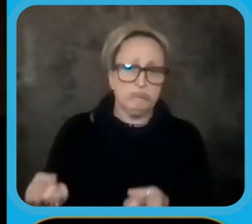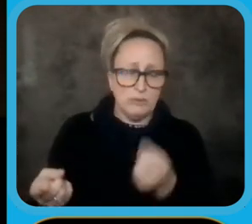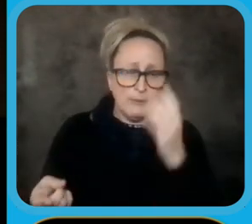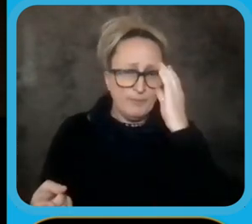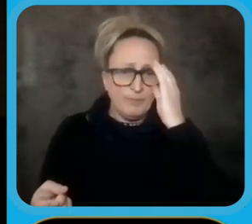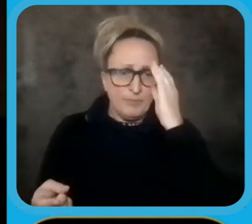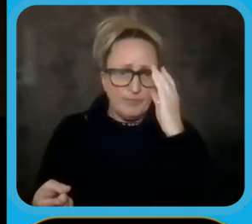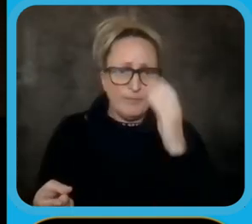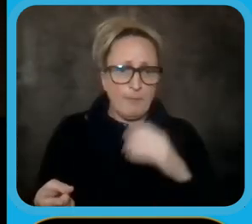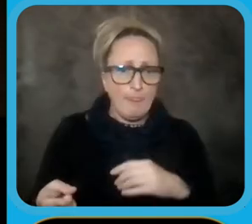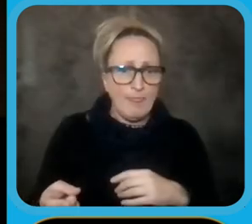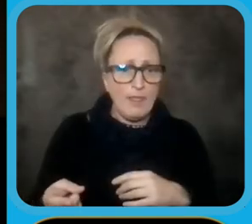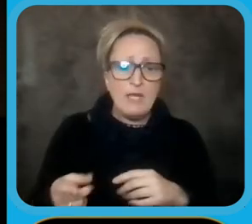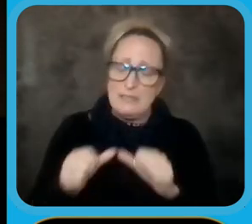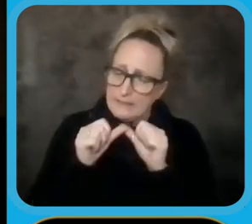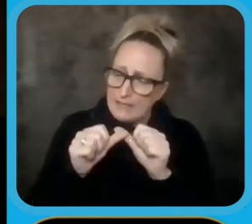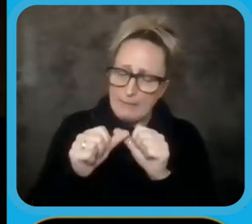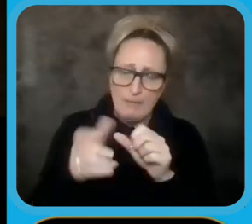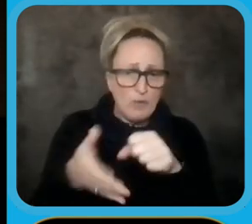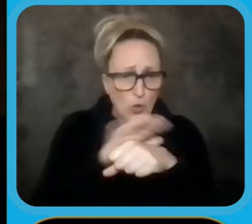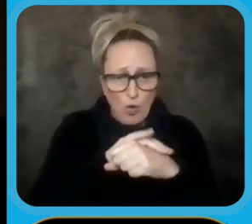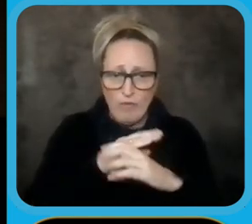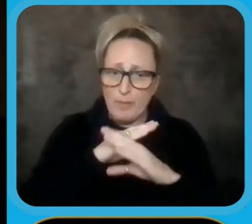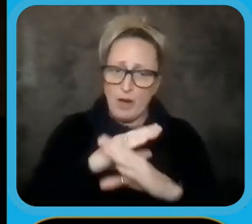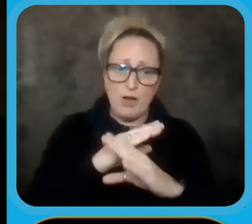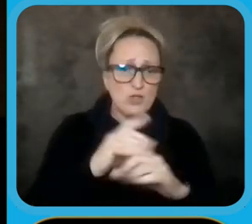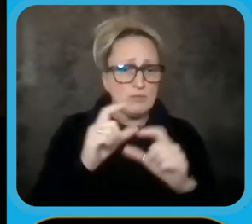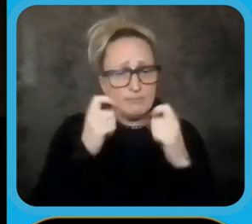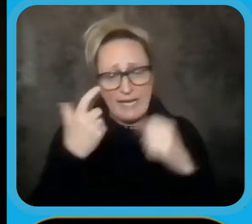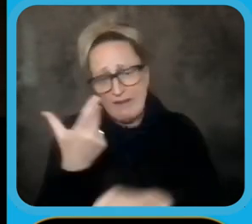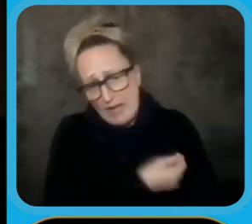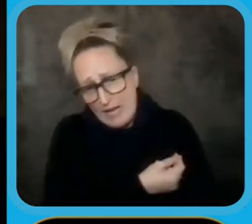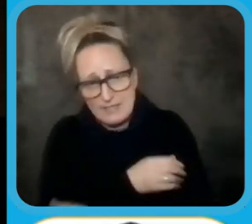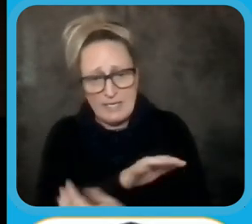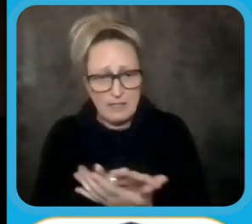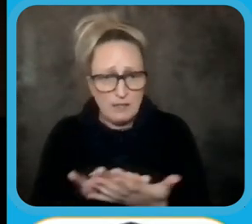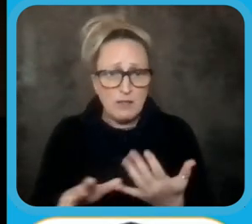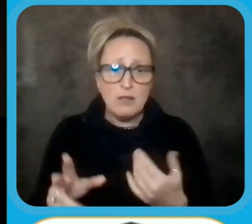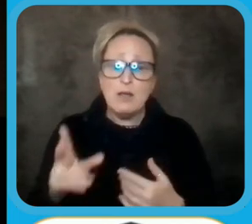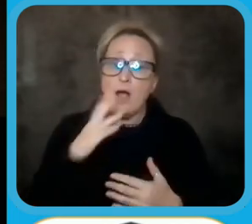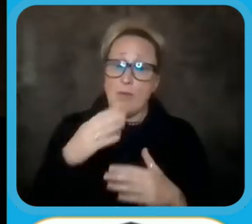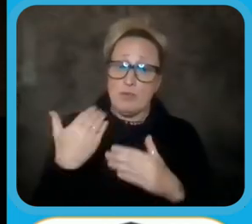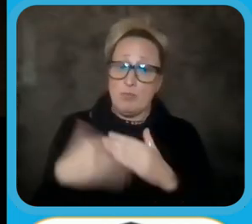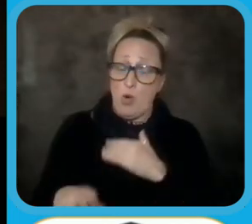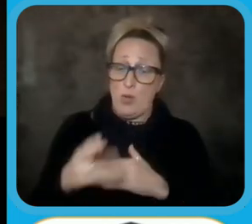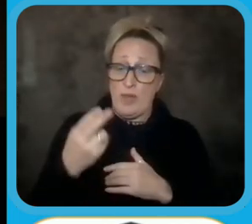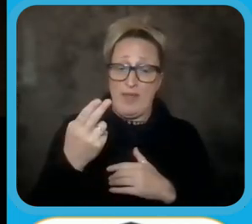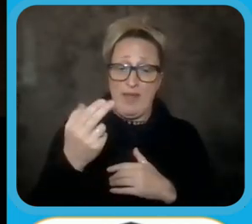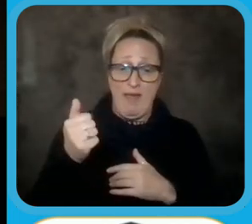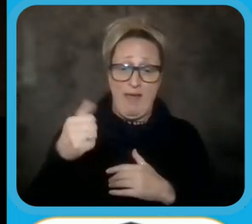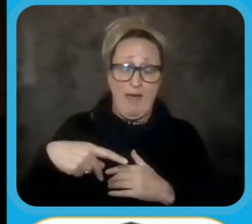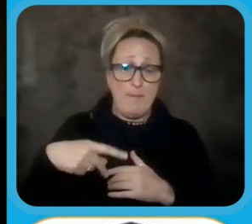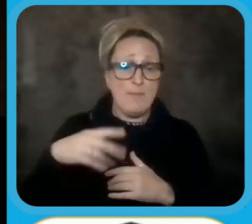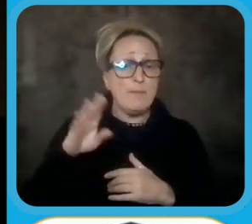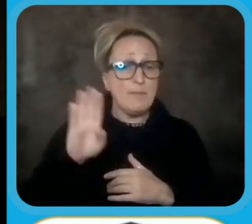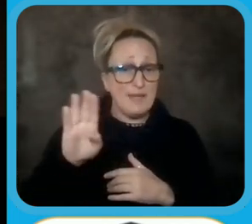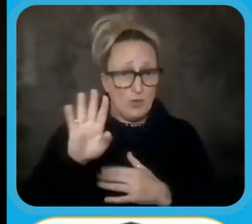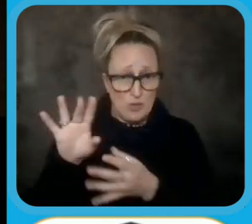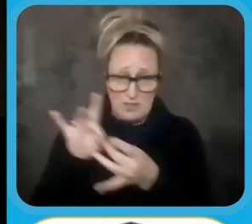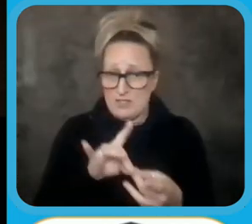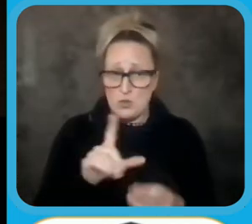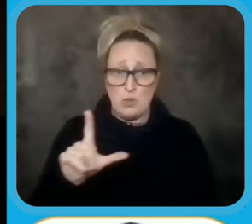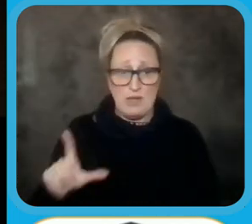let up. Keep up your COVID precautions and get vaccinated. You see, I was born with hepatitis B, which is directly linked to liver